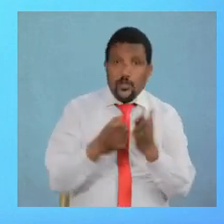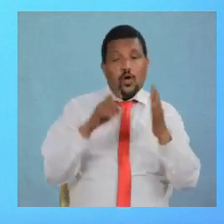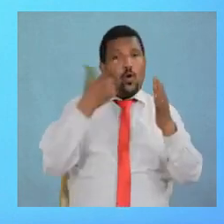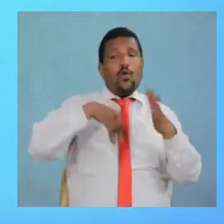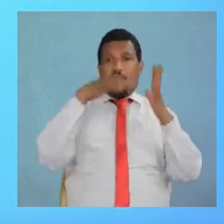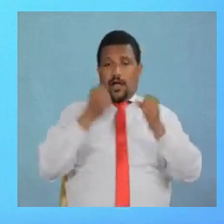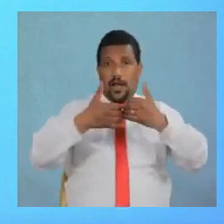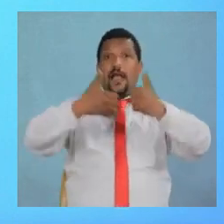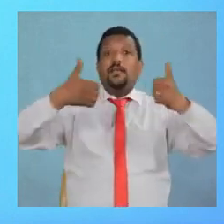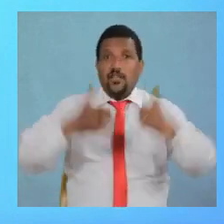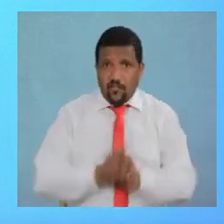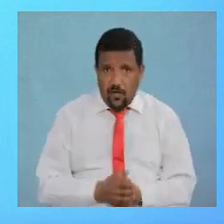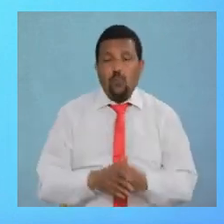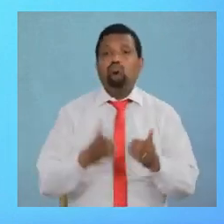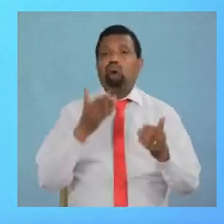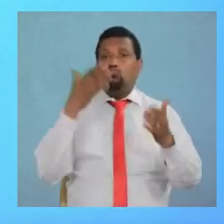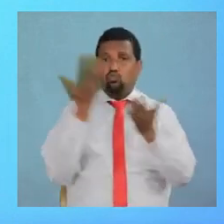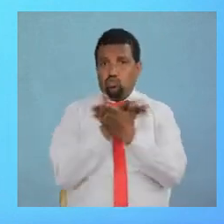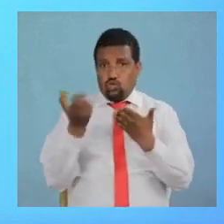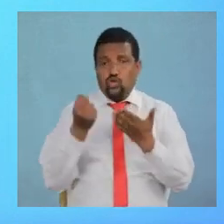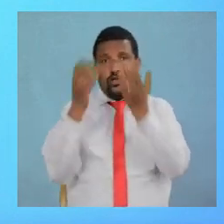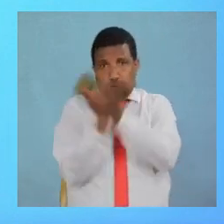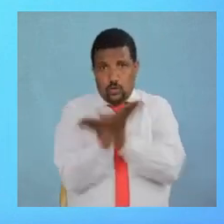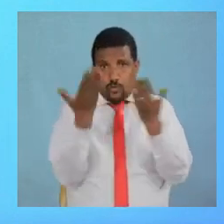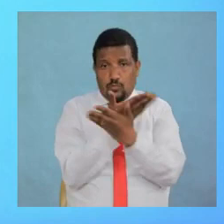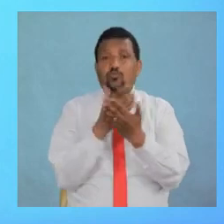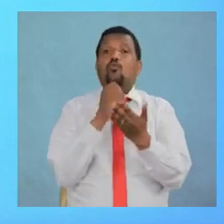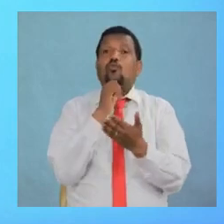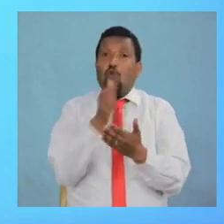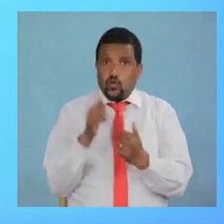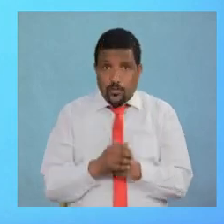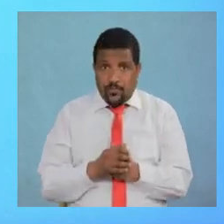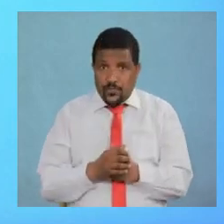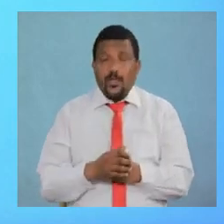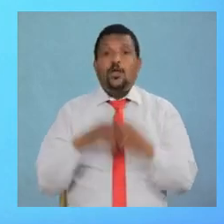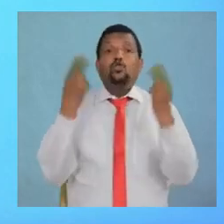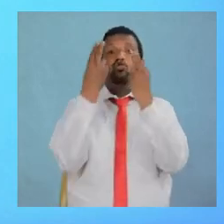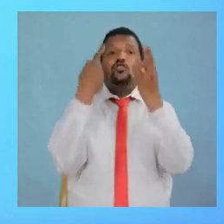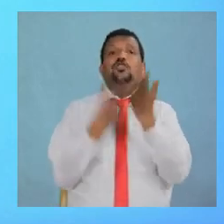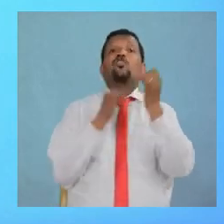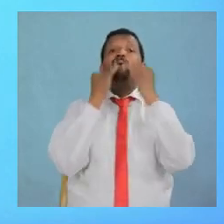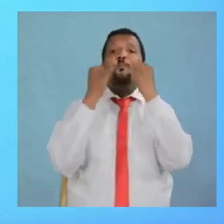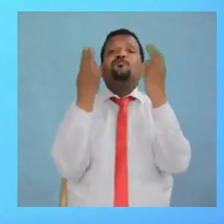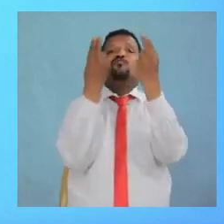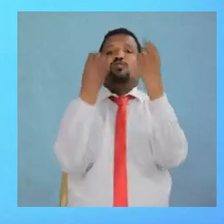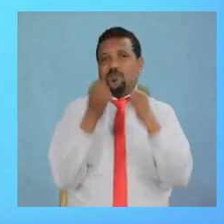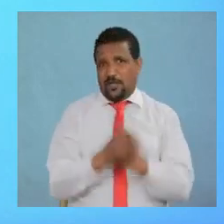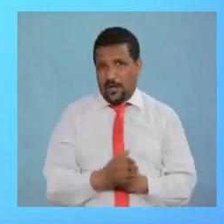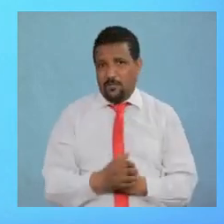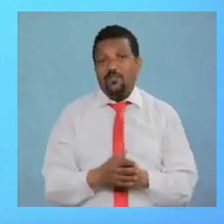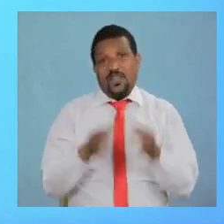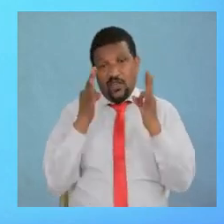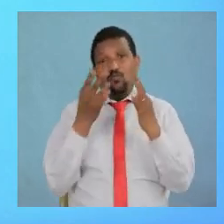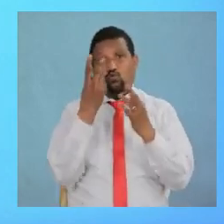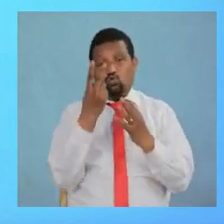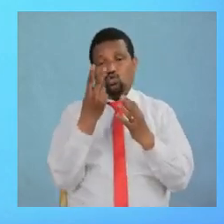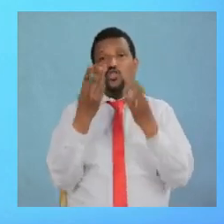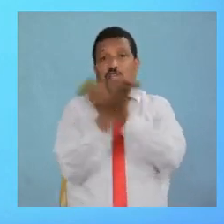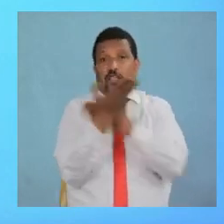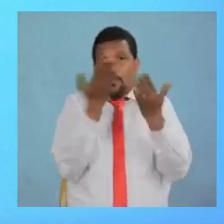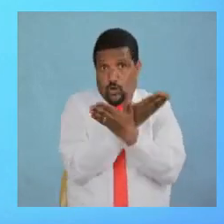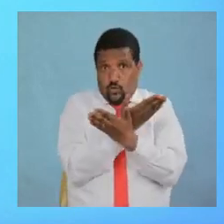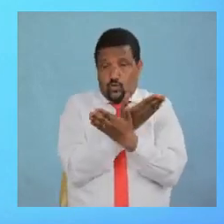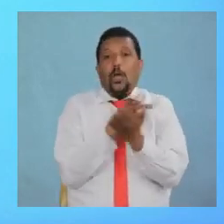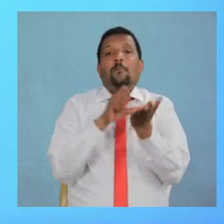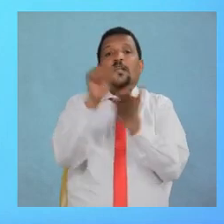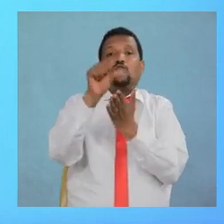can identify whether goods are substitutes or not using this information. If two goods are substitutes,